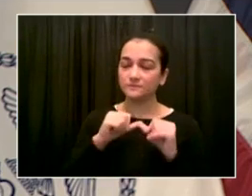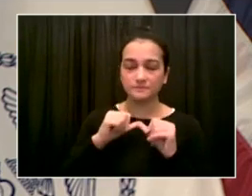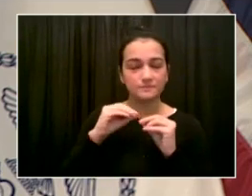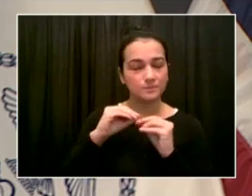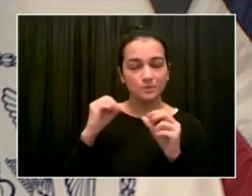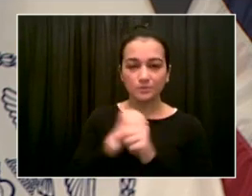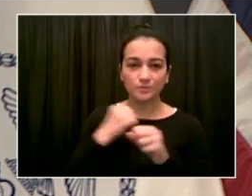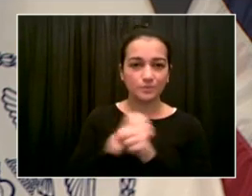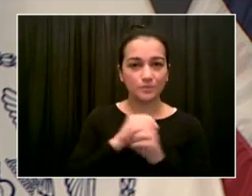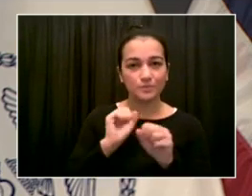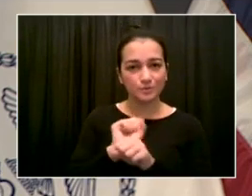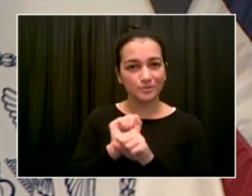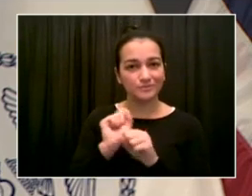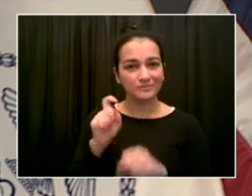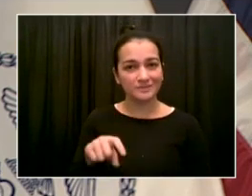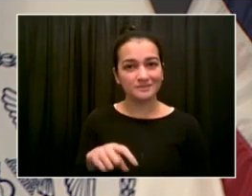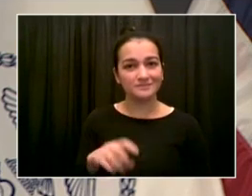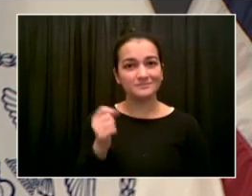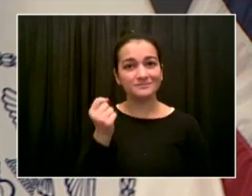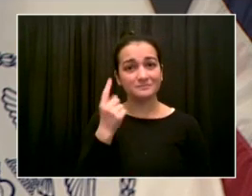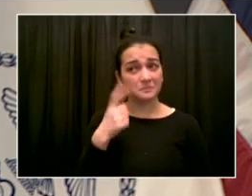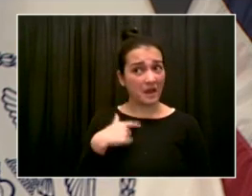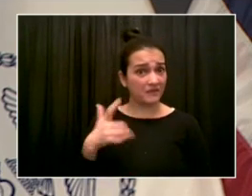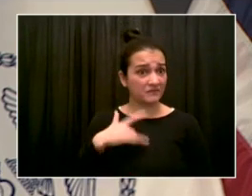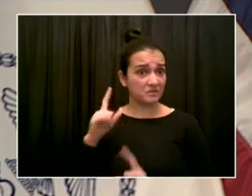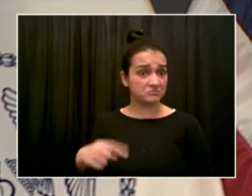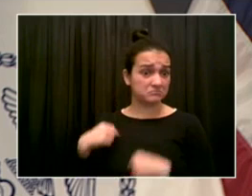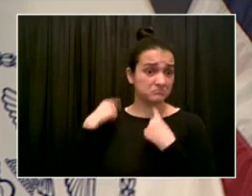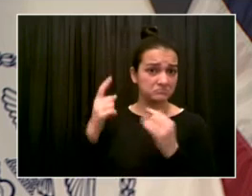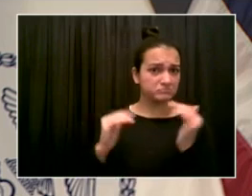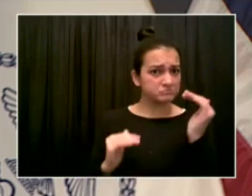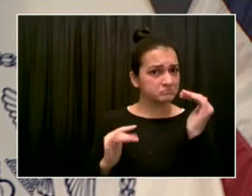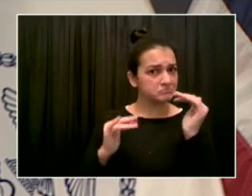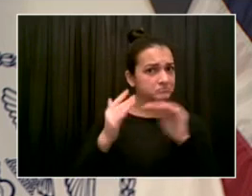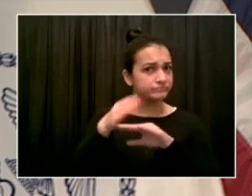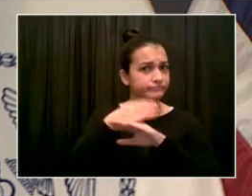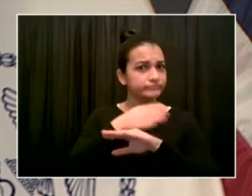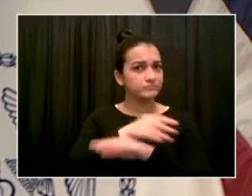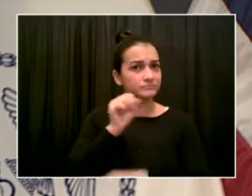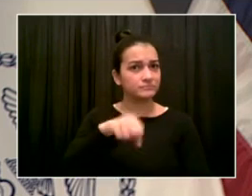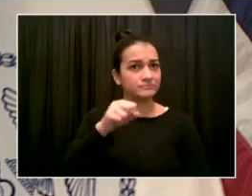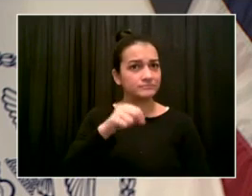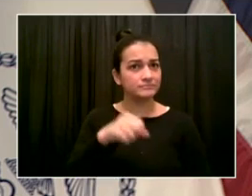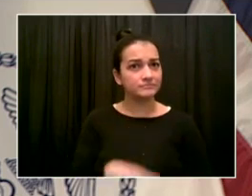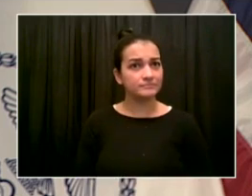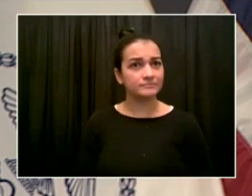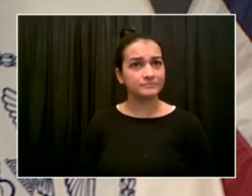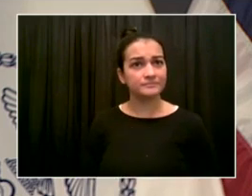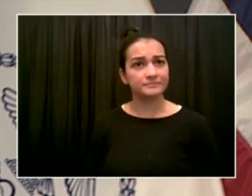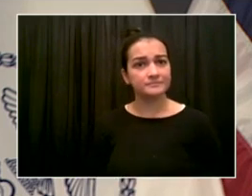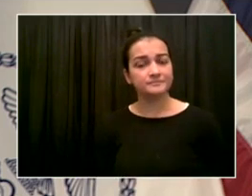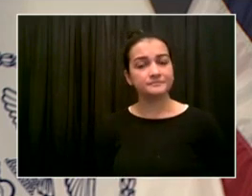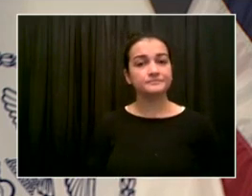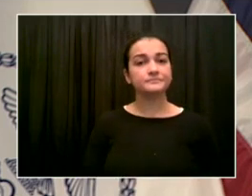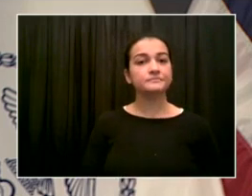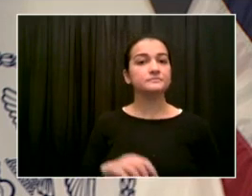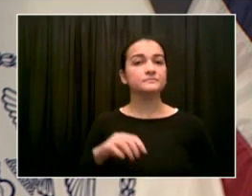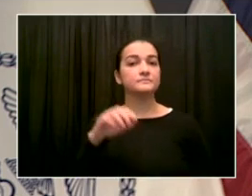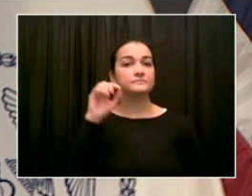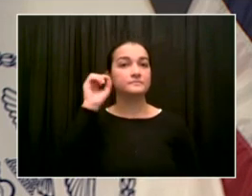As a programming note, we are now joined by Police Commissioner Dermot Shea. Our next question goes to Julia Marsh from The